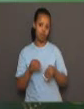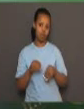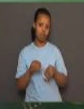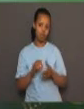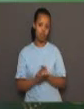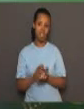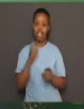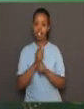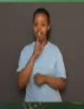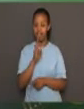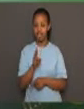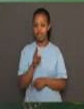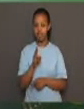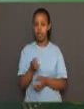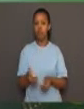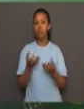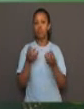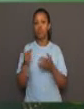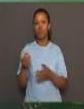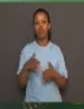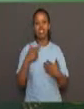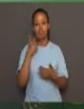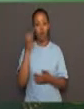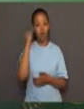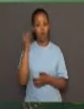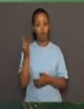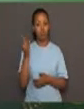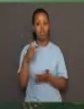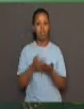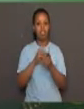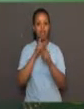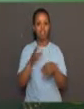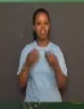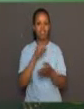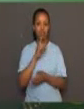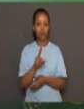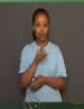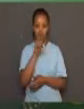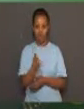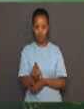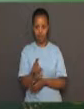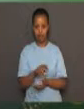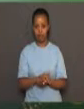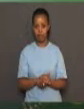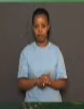Welcome back, students. I'm sure you had many interesting ideas in response to this